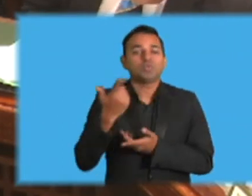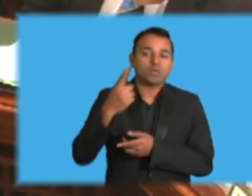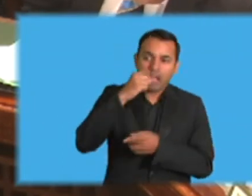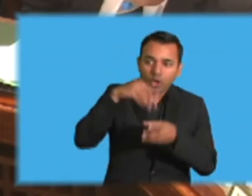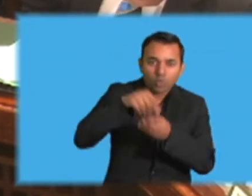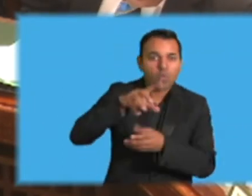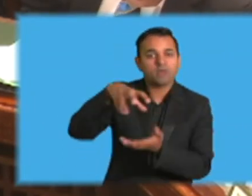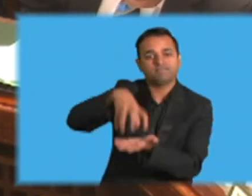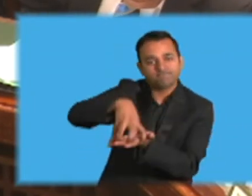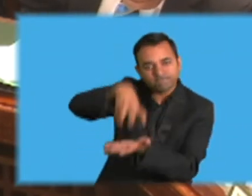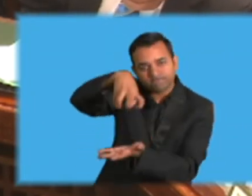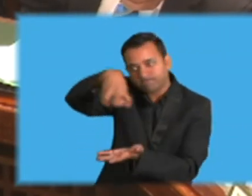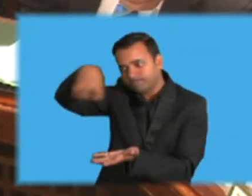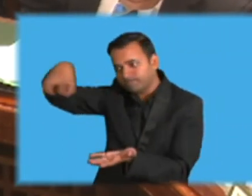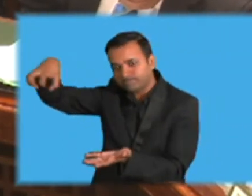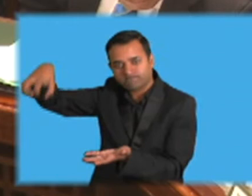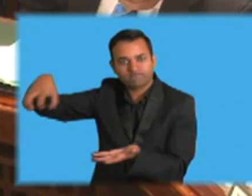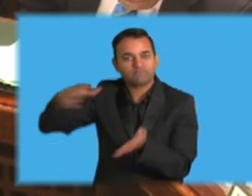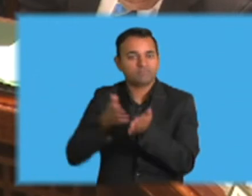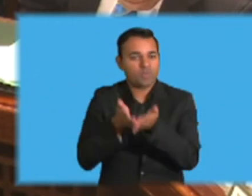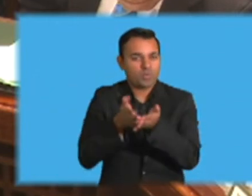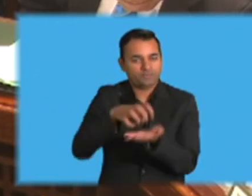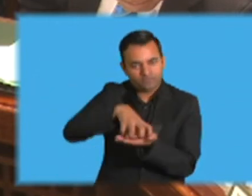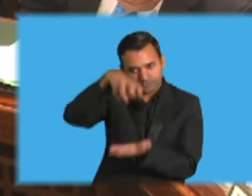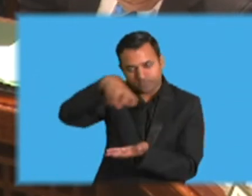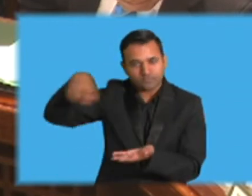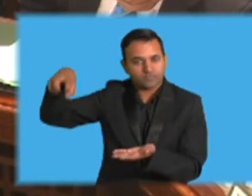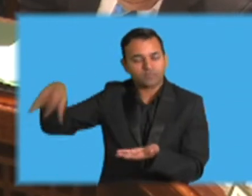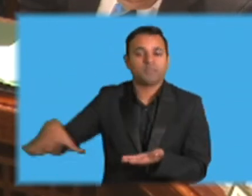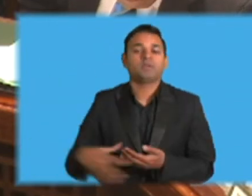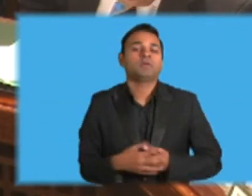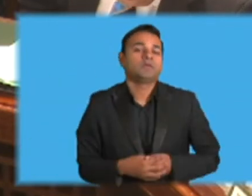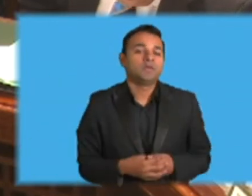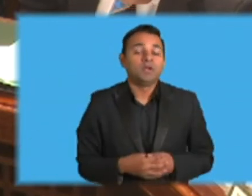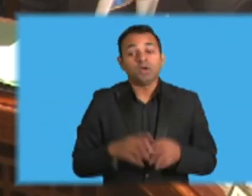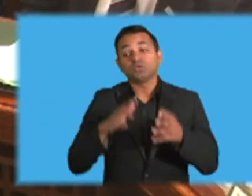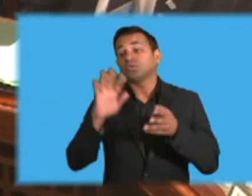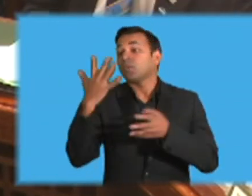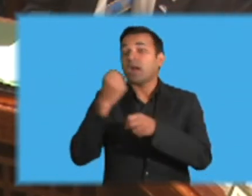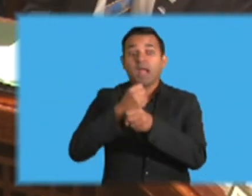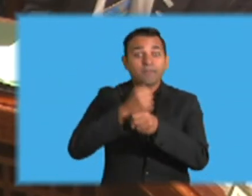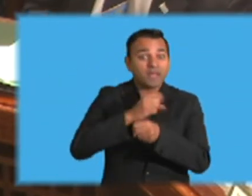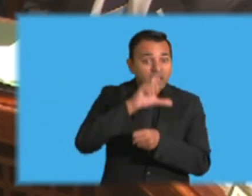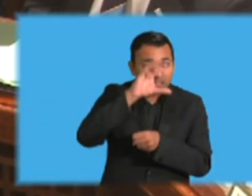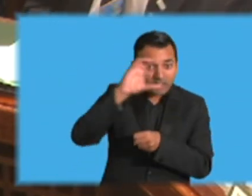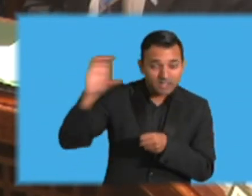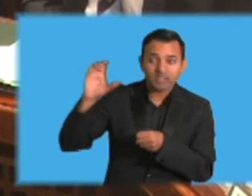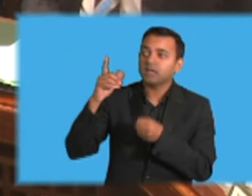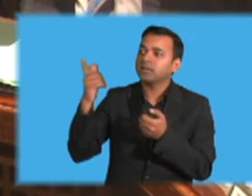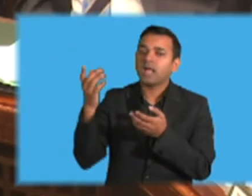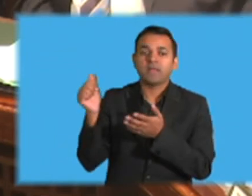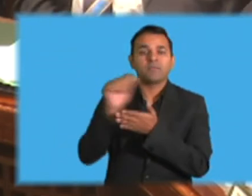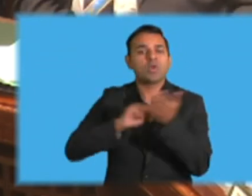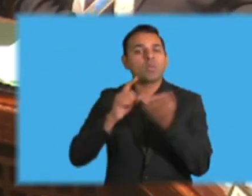company for the removal of the ship and had purchased equipment from overseas to assist with the operations.